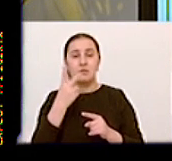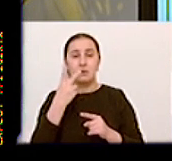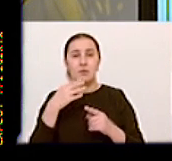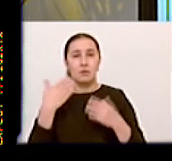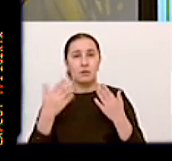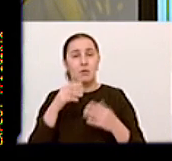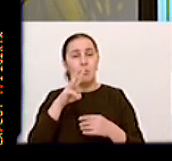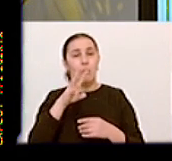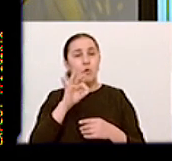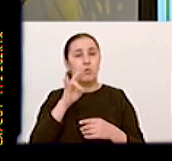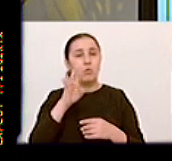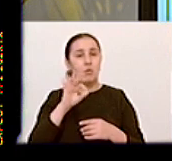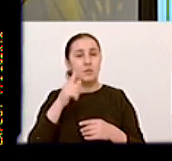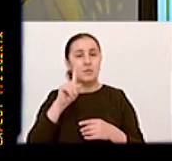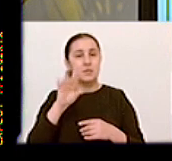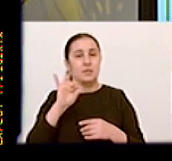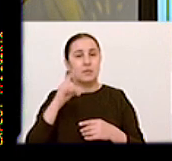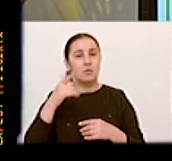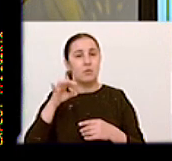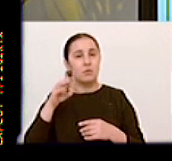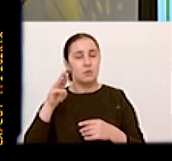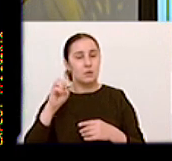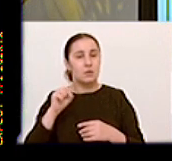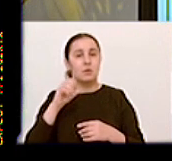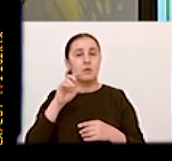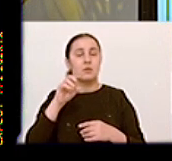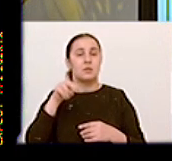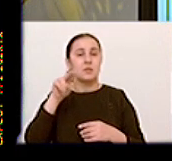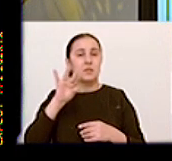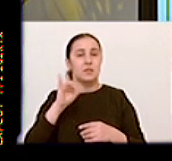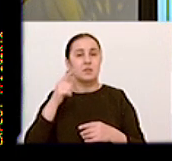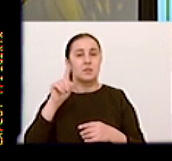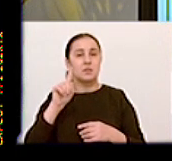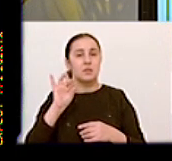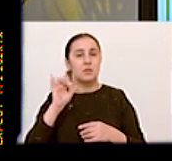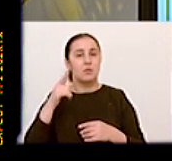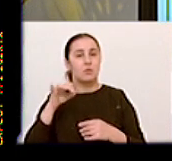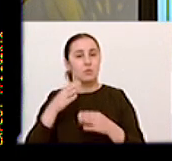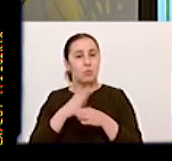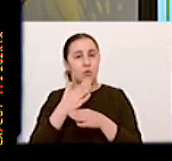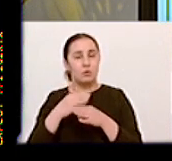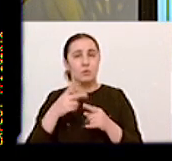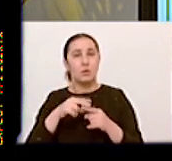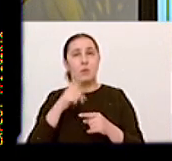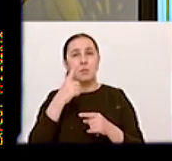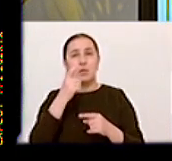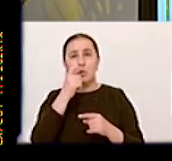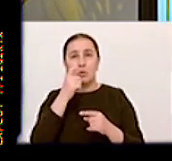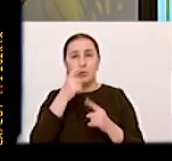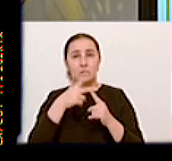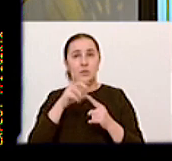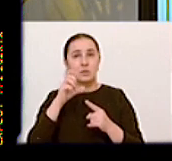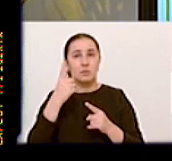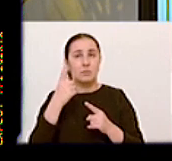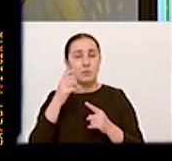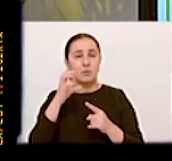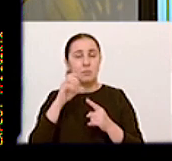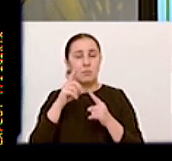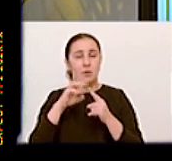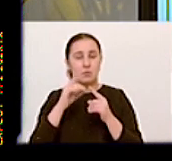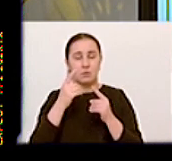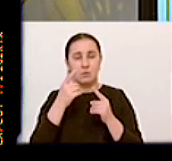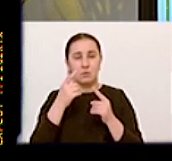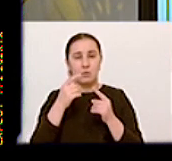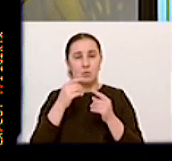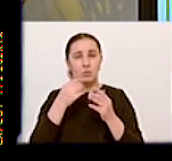xil, monozigotali va dizigotali egizaklarga bo'linadi. Agar bitta tuxum hujayra bitta spermatozoid bilan